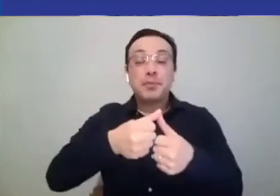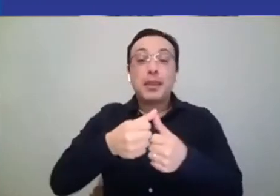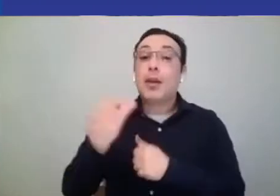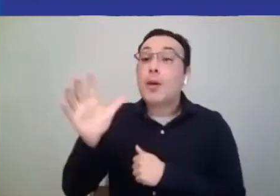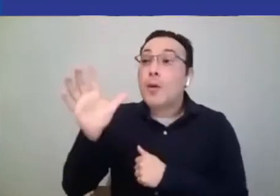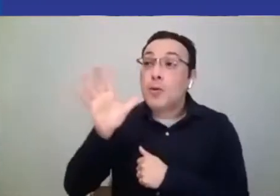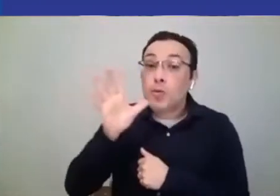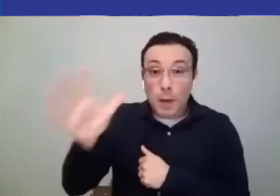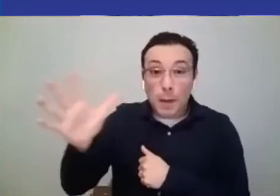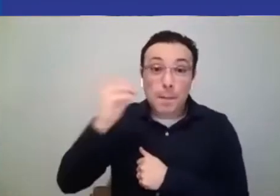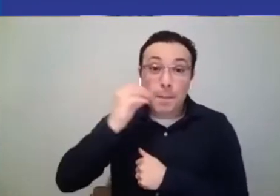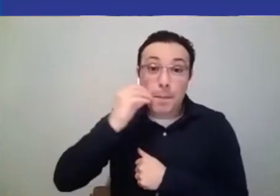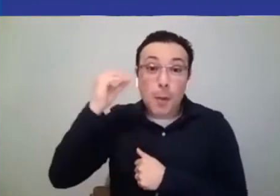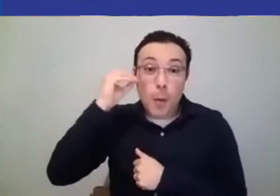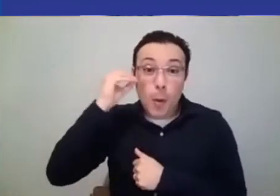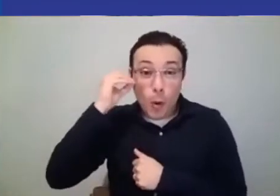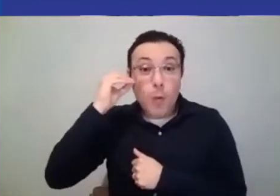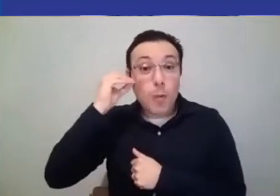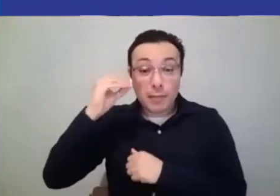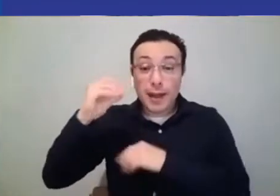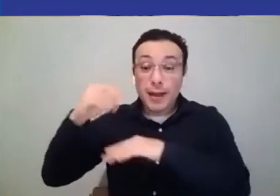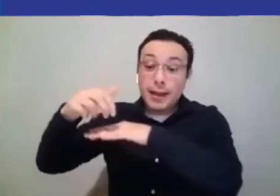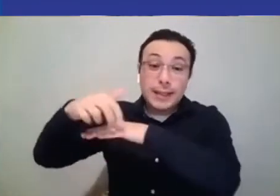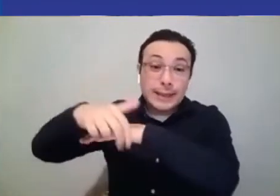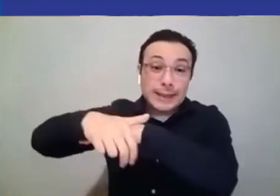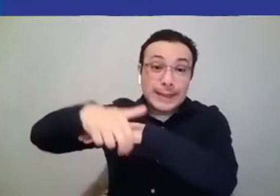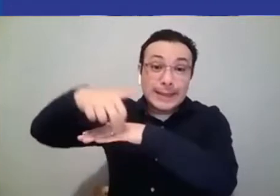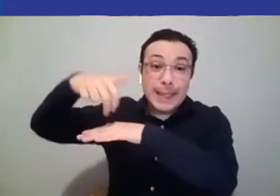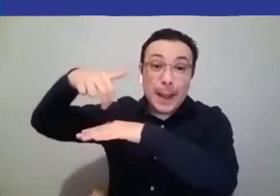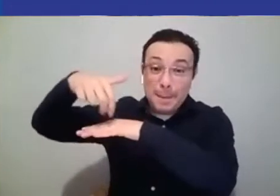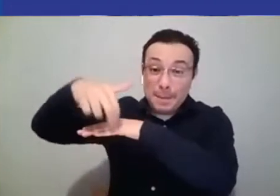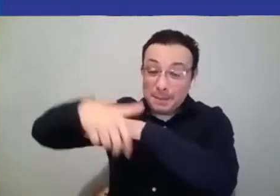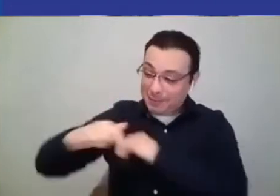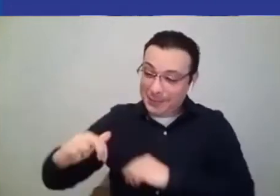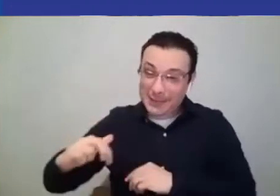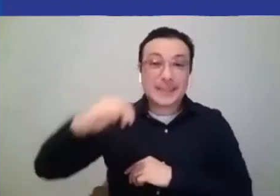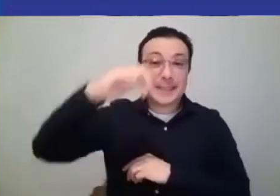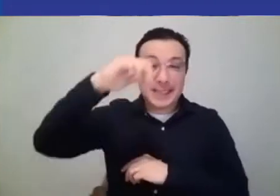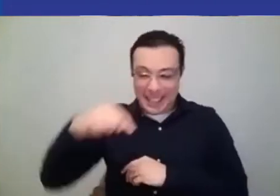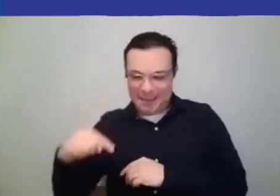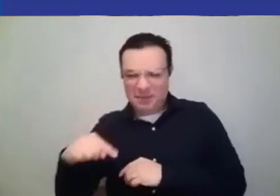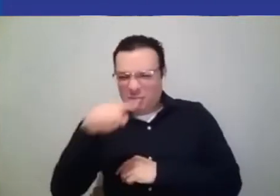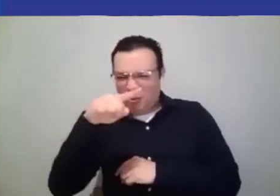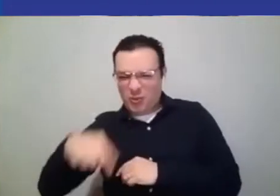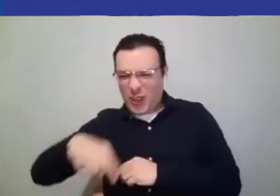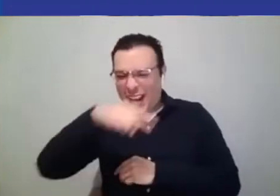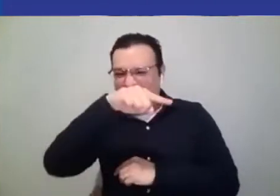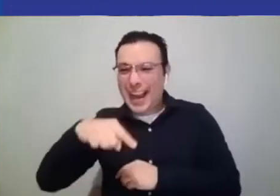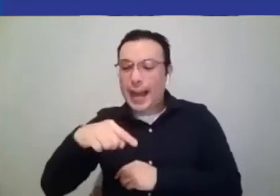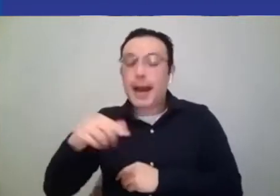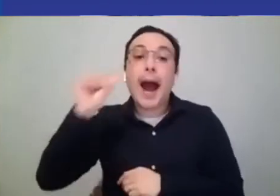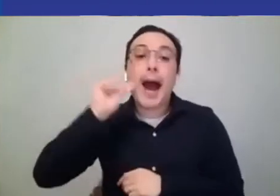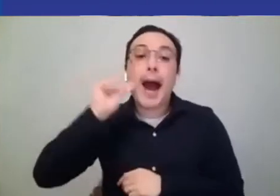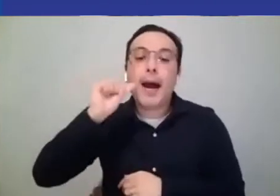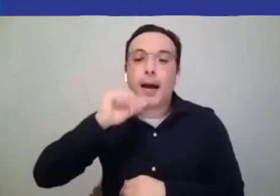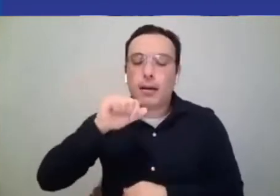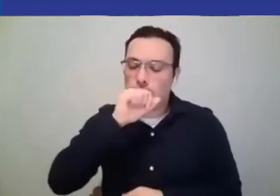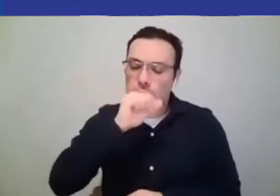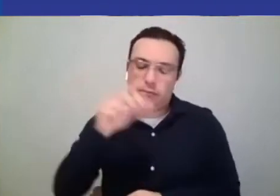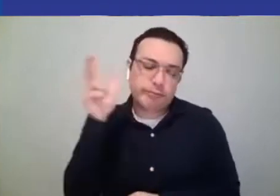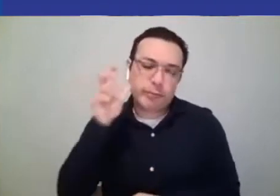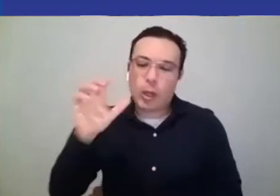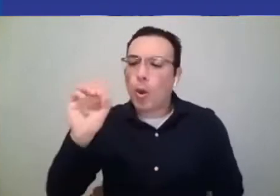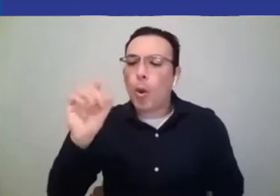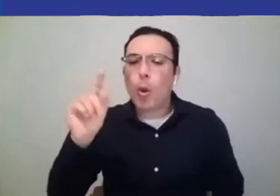grandmother's steps. And my aunt loved Otis Redding